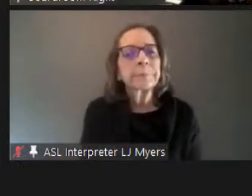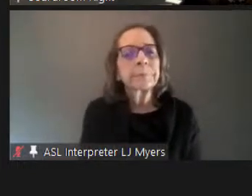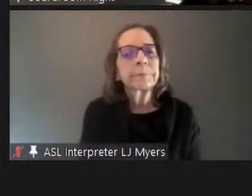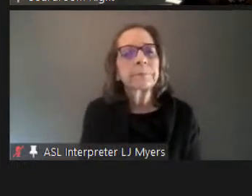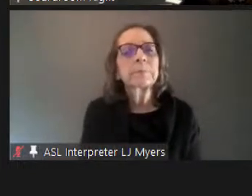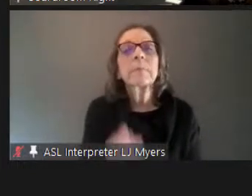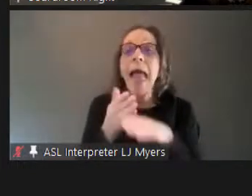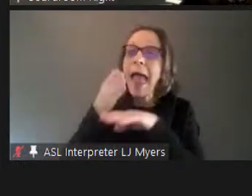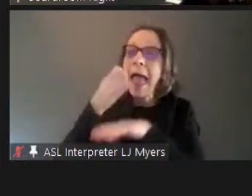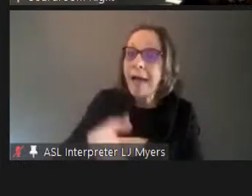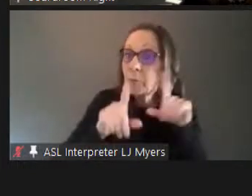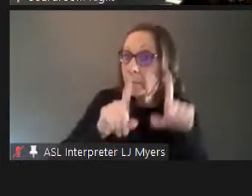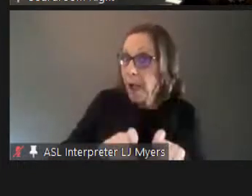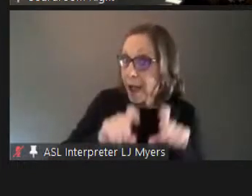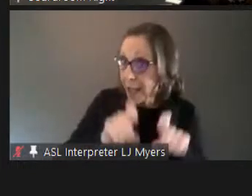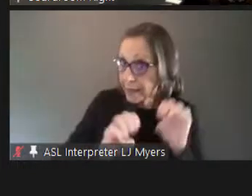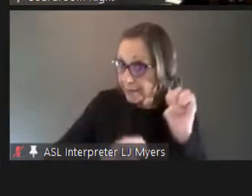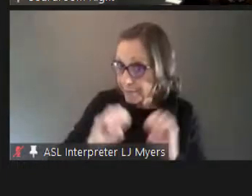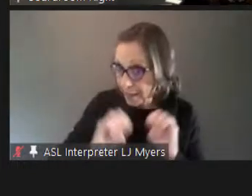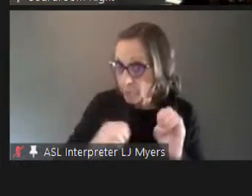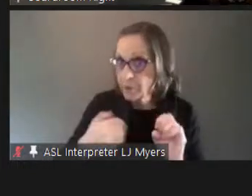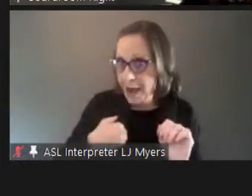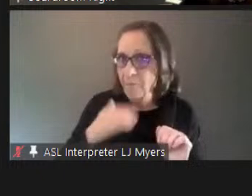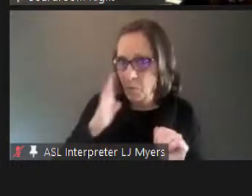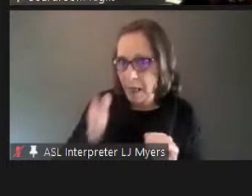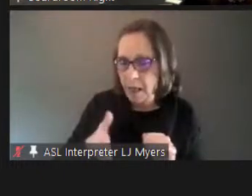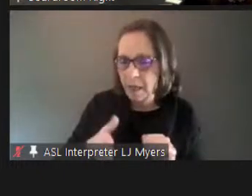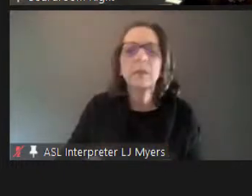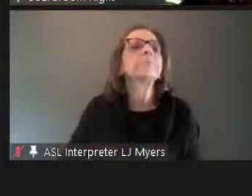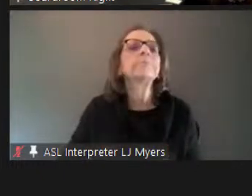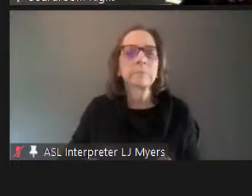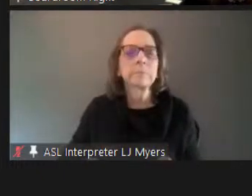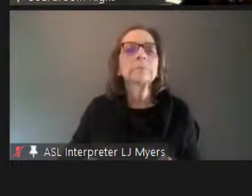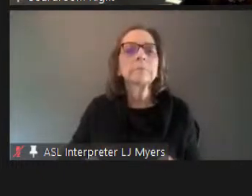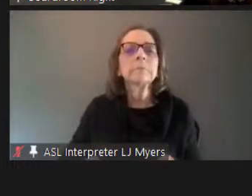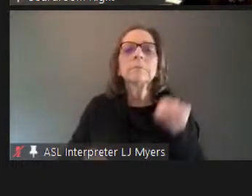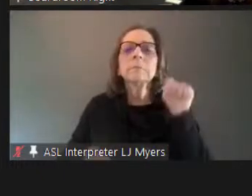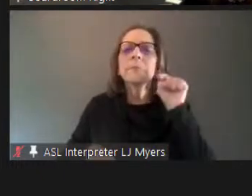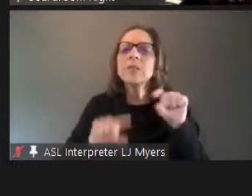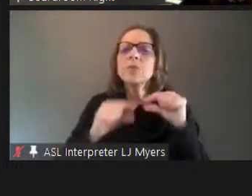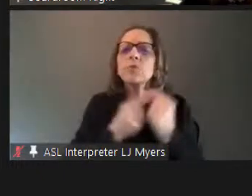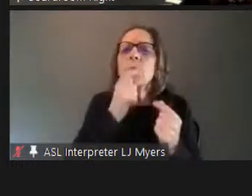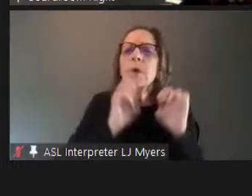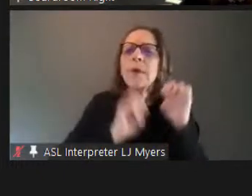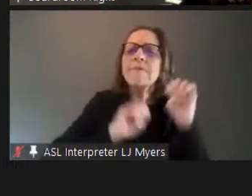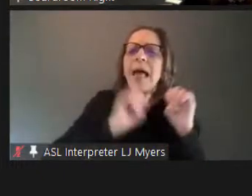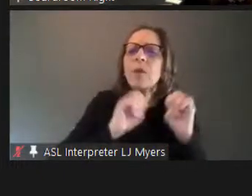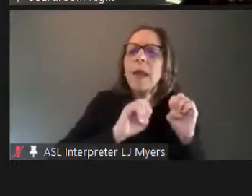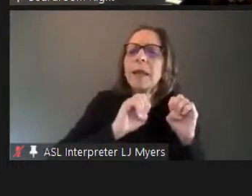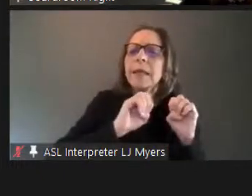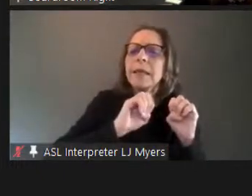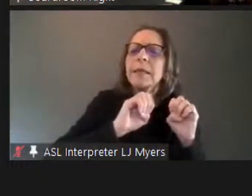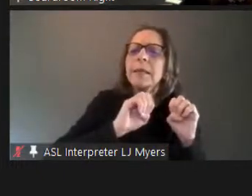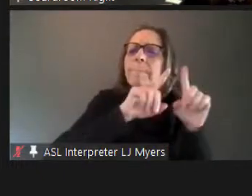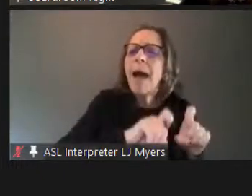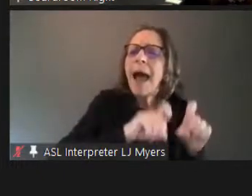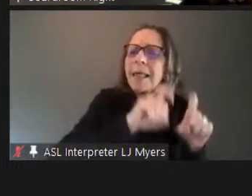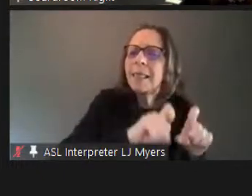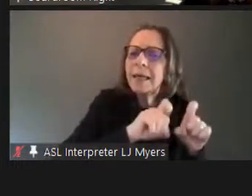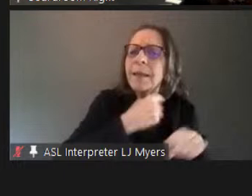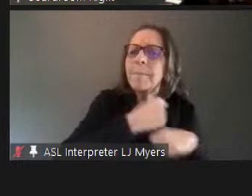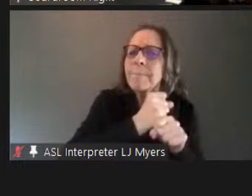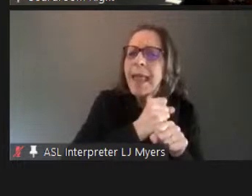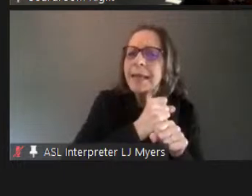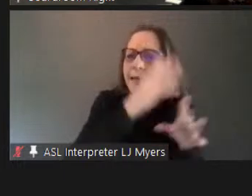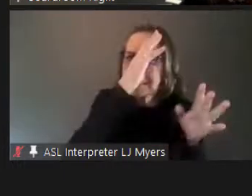Post-pilot evaluation, after we've run the pilot, the same group that evaluated the pilot, made the selection, will also review